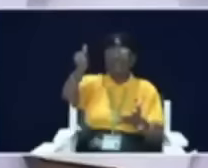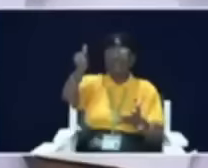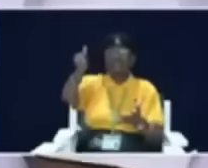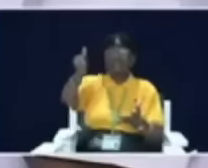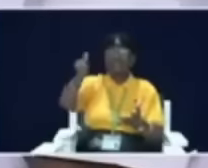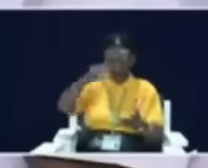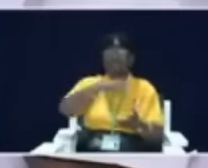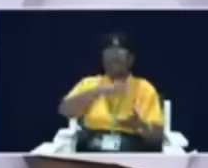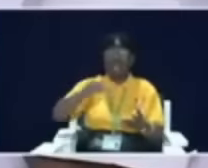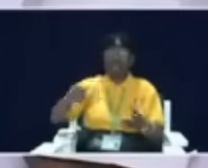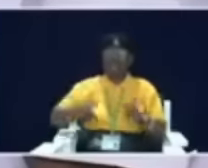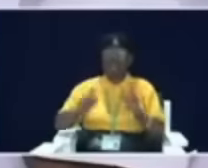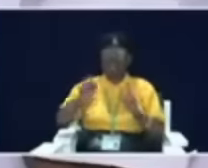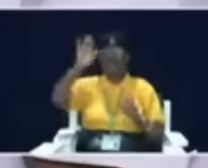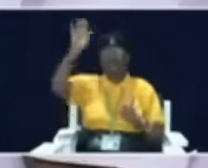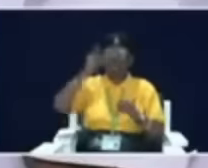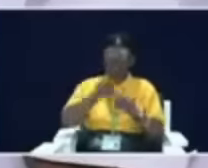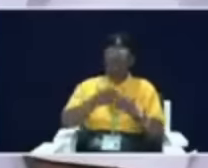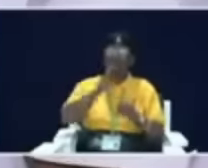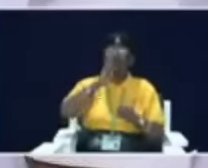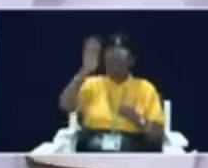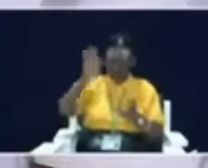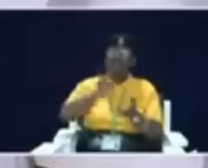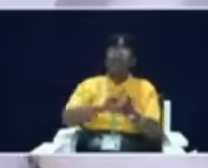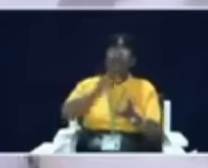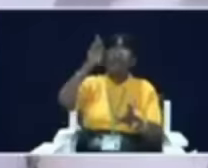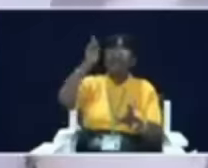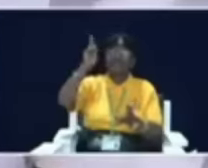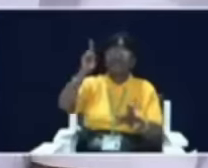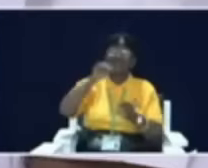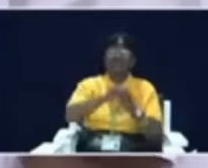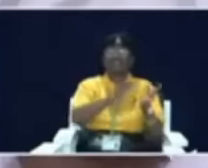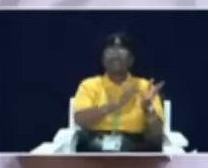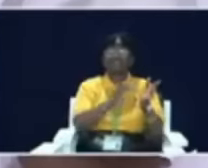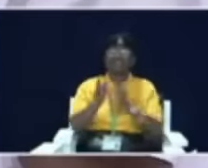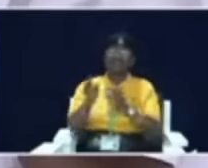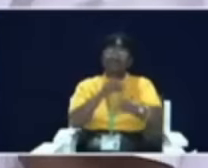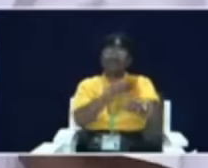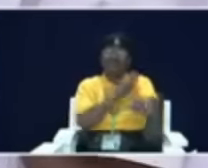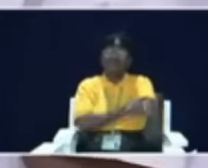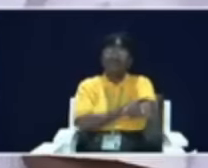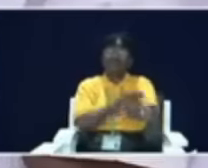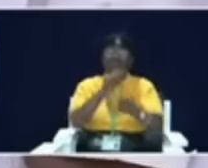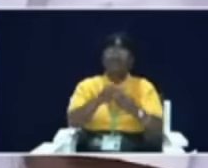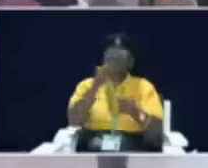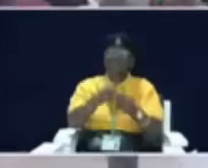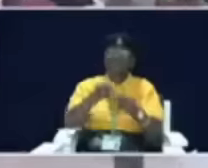And let your name be glorified. In Jesus' mighty name, we have